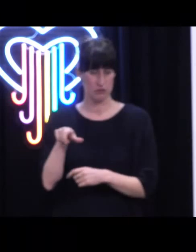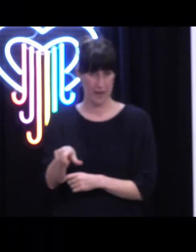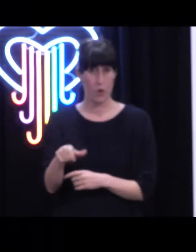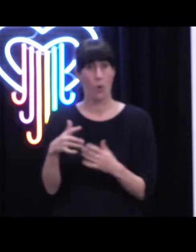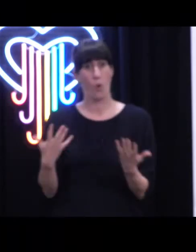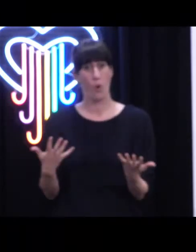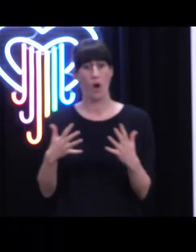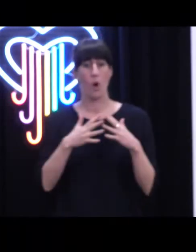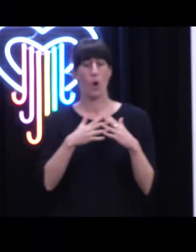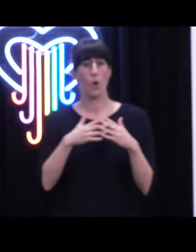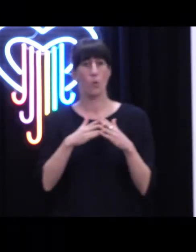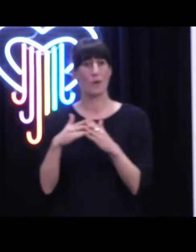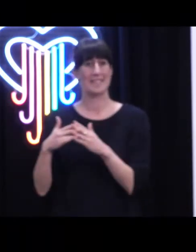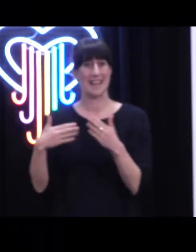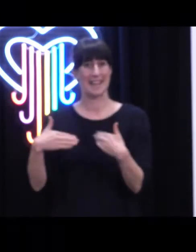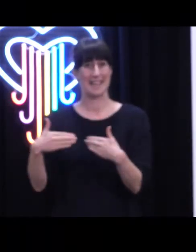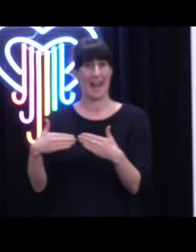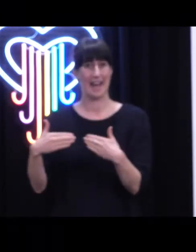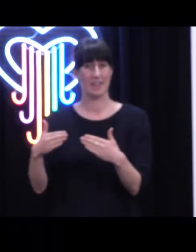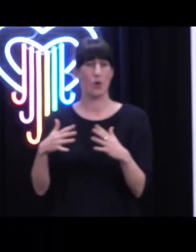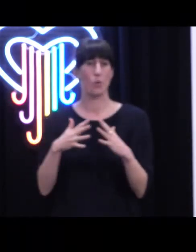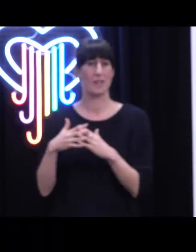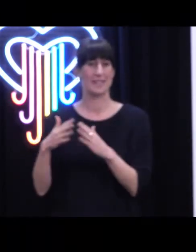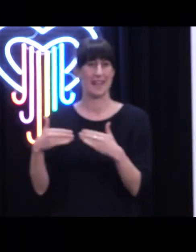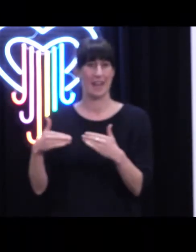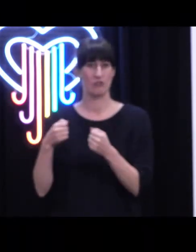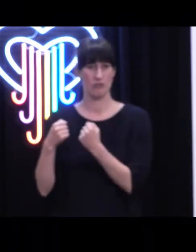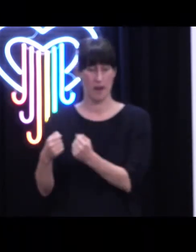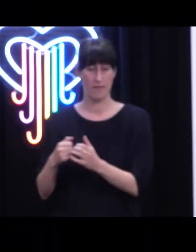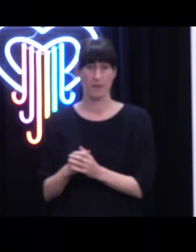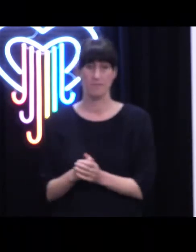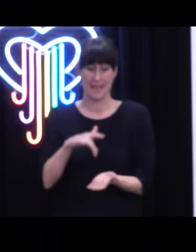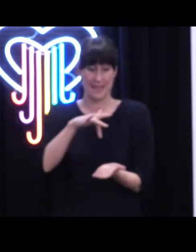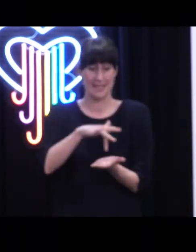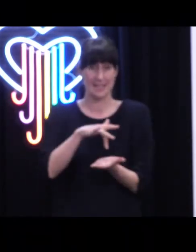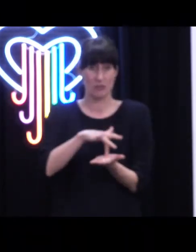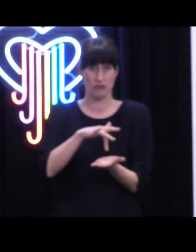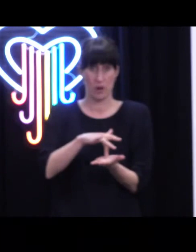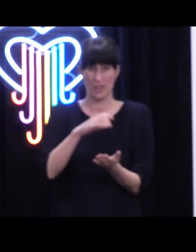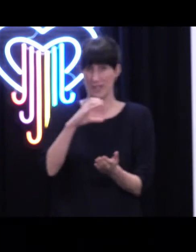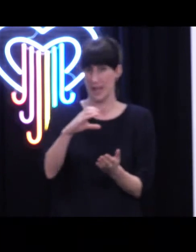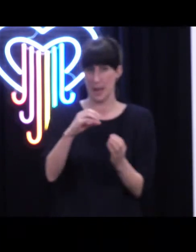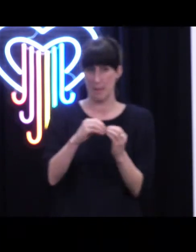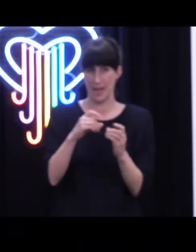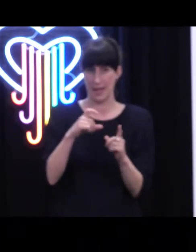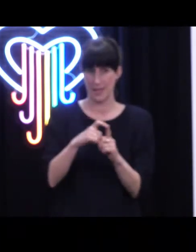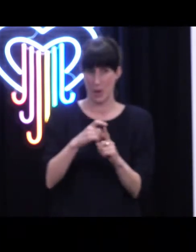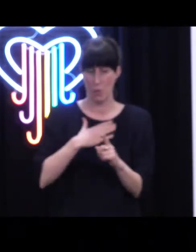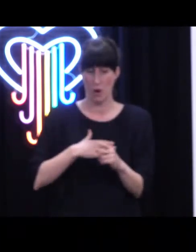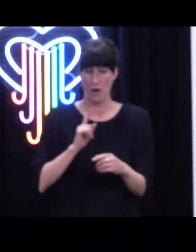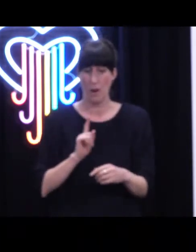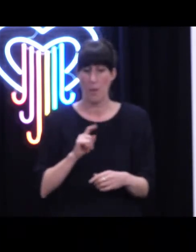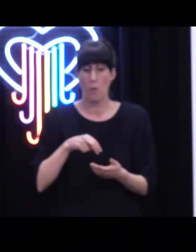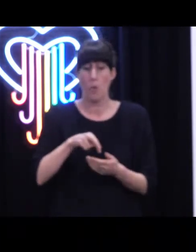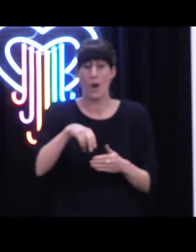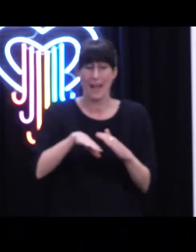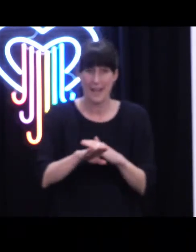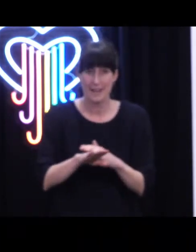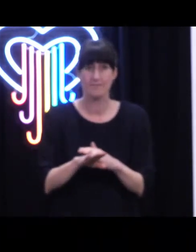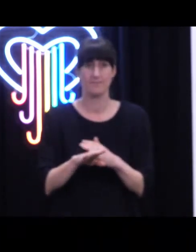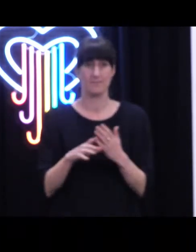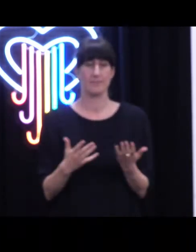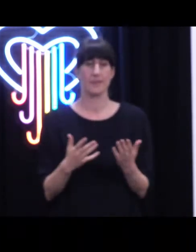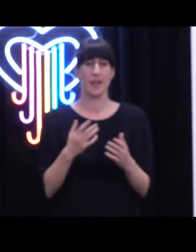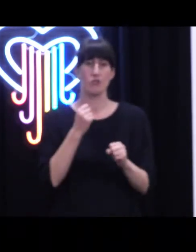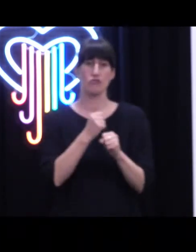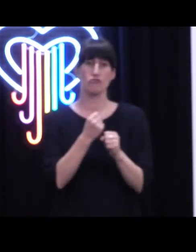Westgate Vaccination Centre on Westgate Drive. And if you're in central Auckland and looking for a walk-in opportunity, there's the Vaccination Centre at